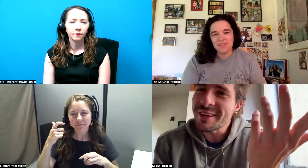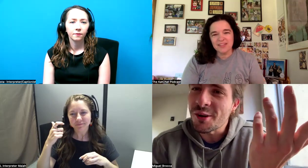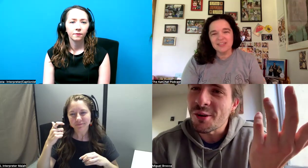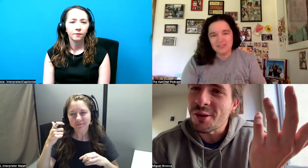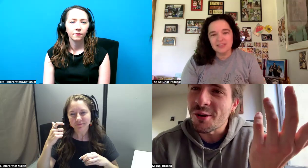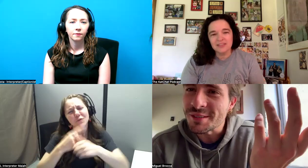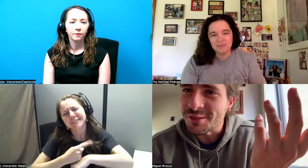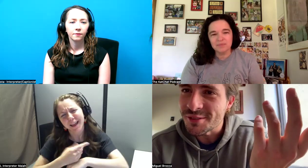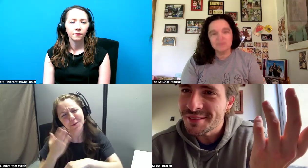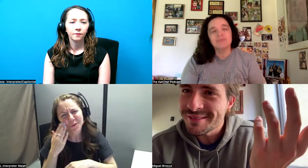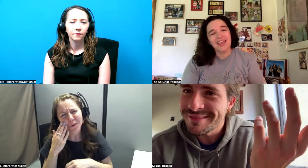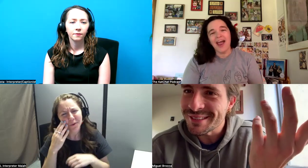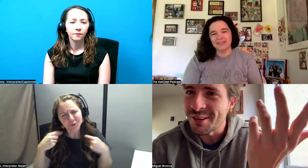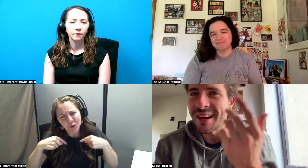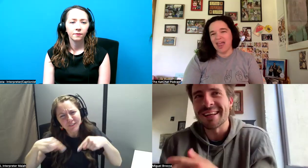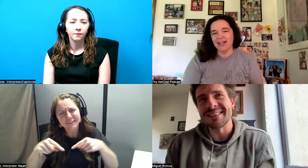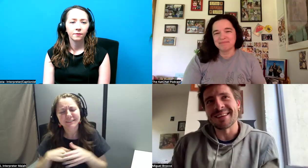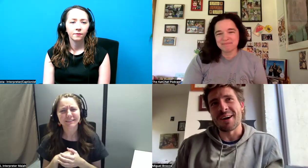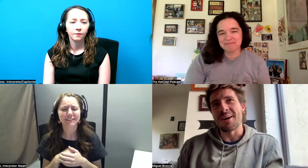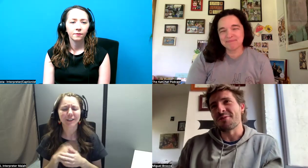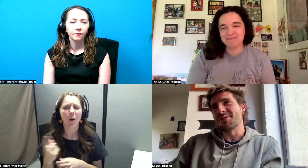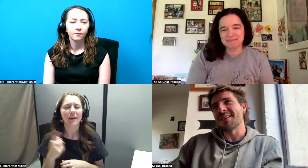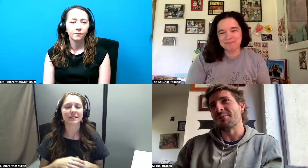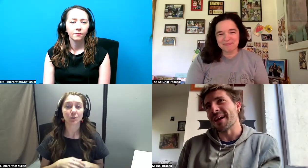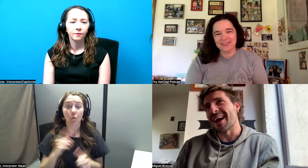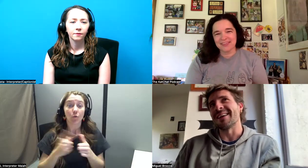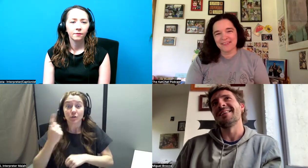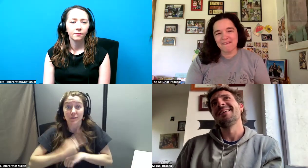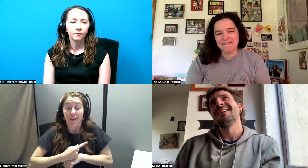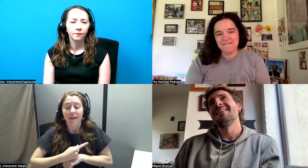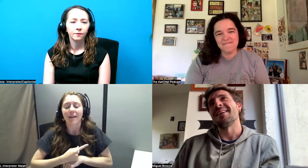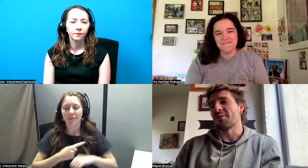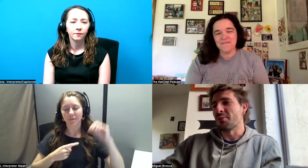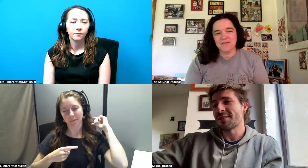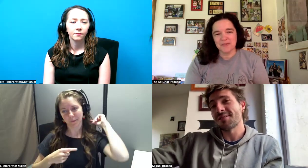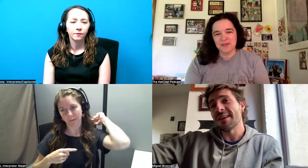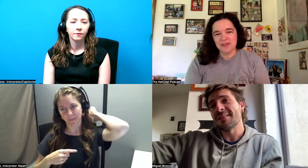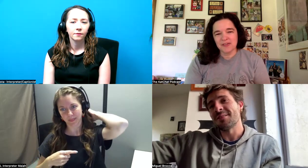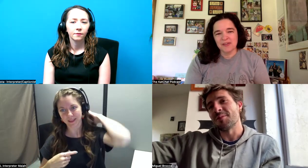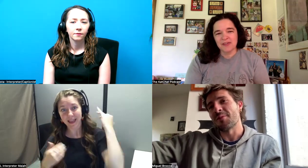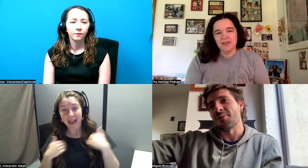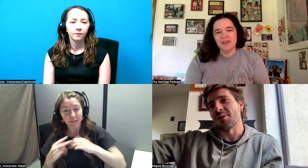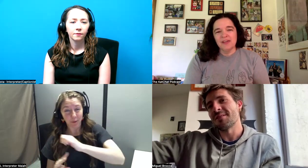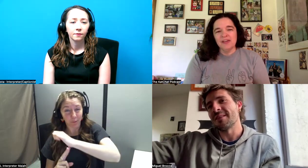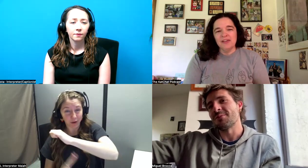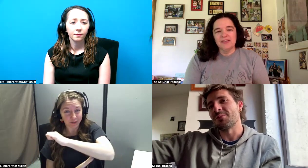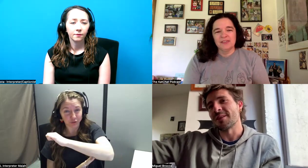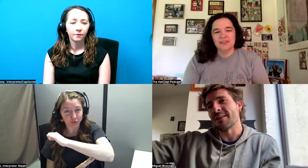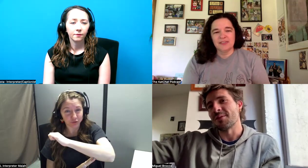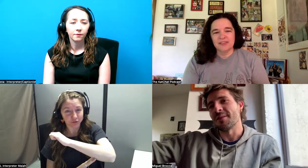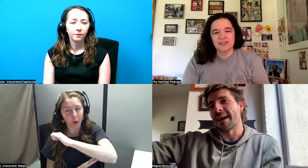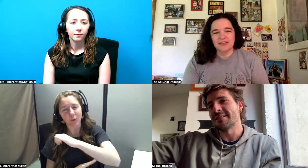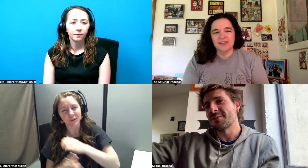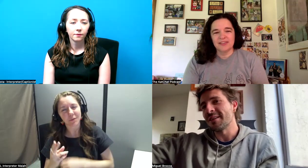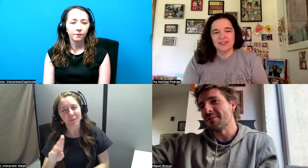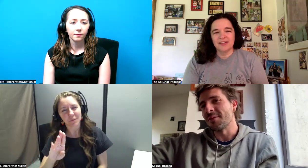first day you're always nervous, you know. Yeah. And Yeah. on the first day we had like the bridge scene. You remember the bridge scene where we're like